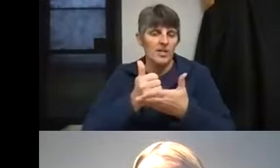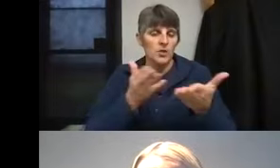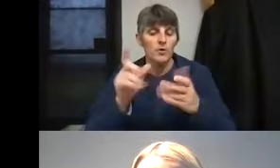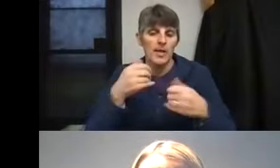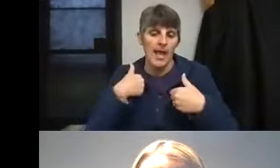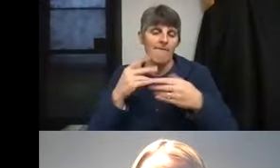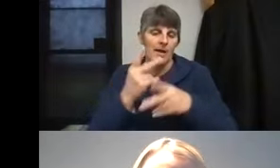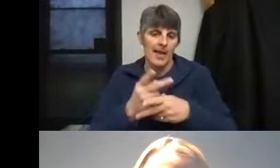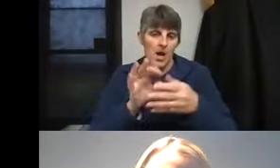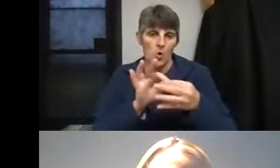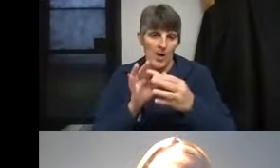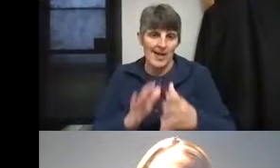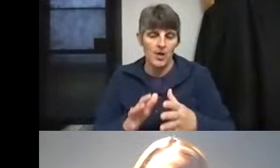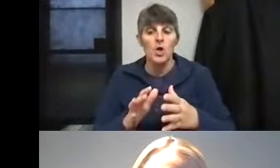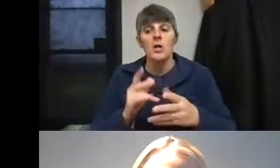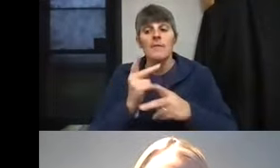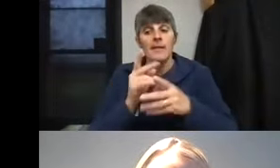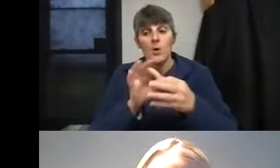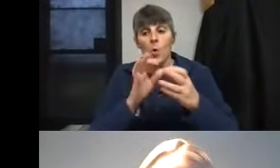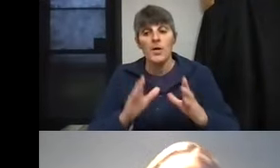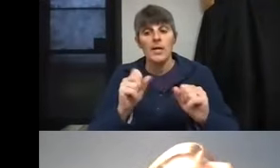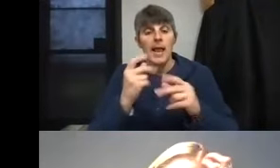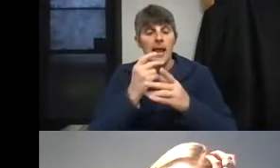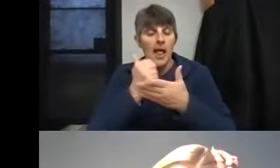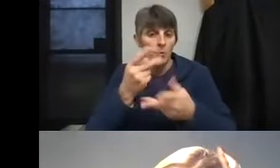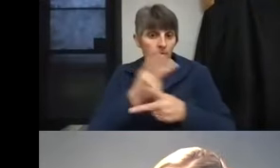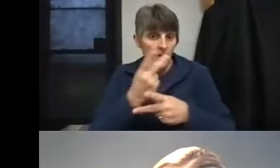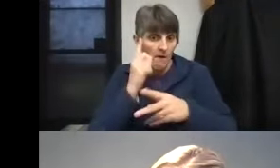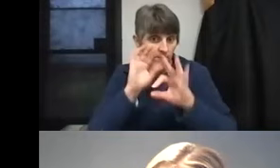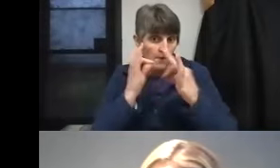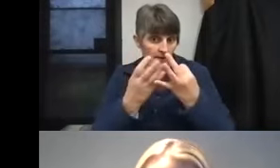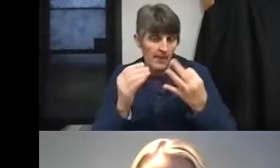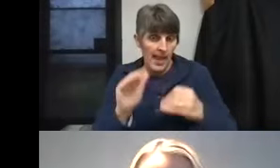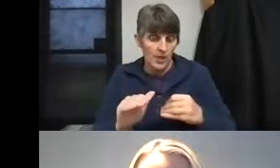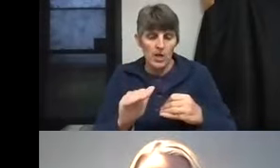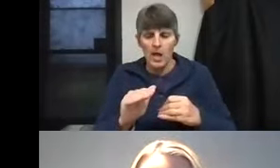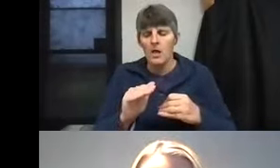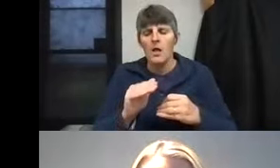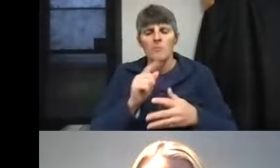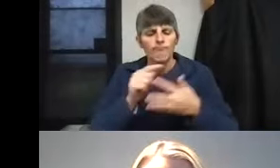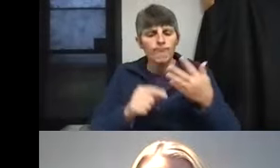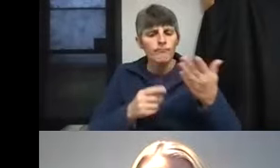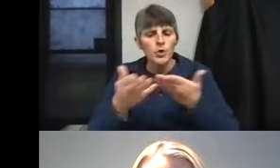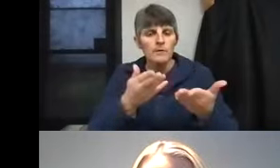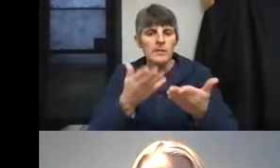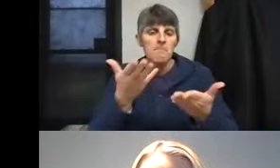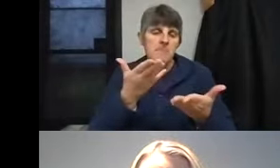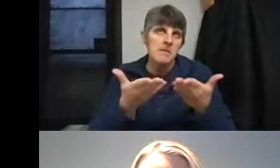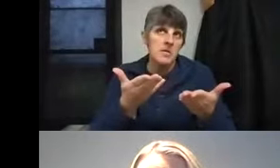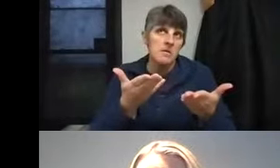care coordinator. The coordinator can help you figure out for your family and your child what services might